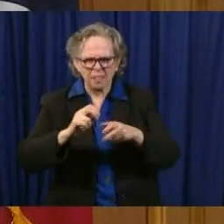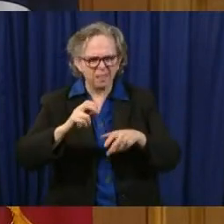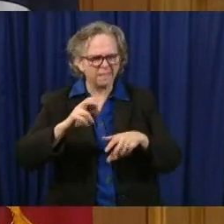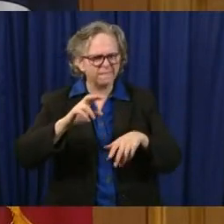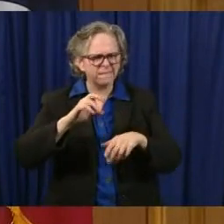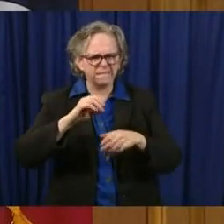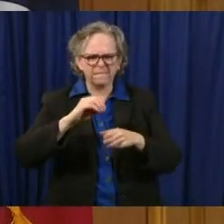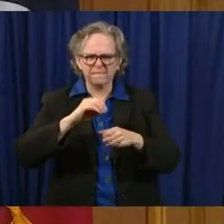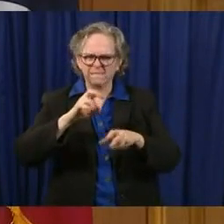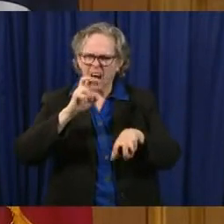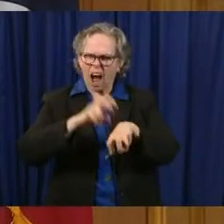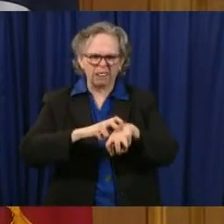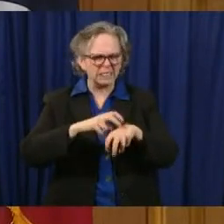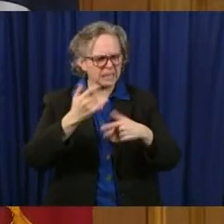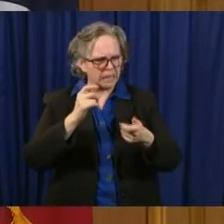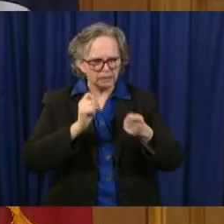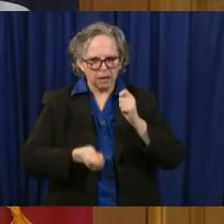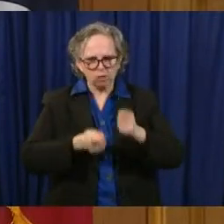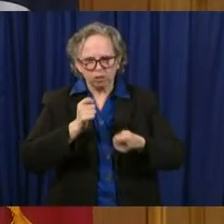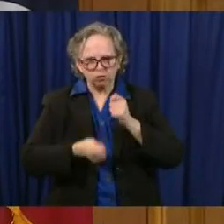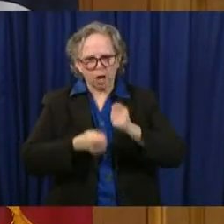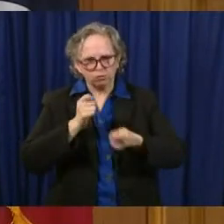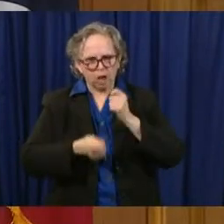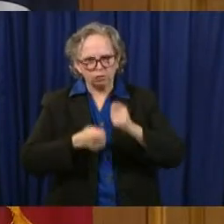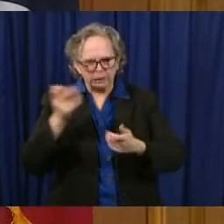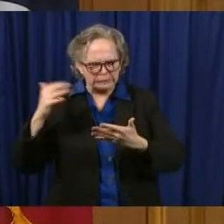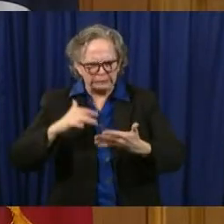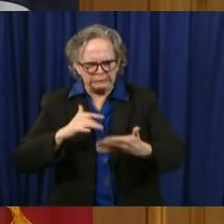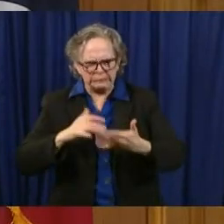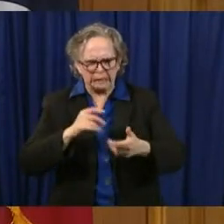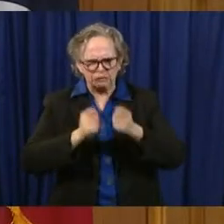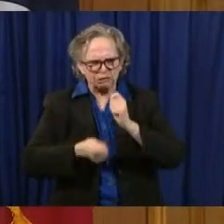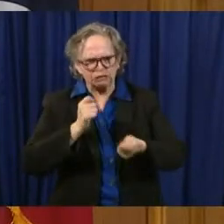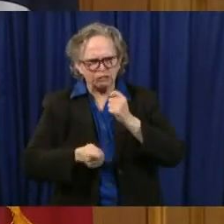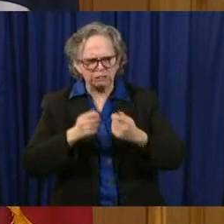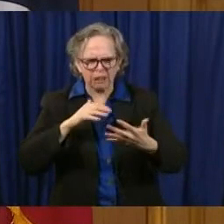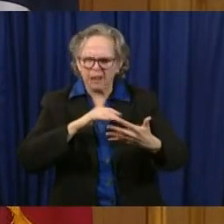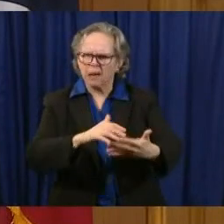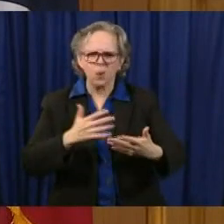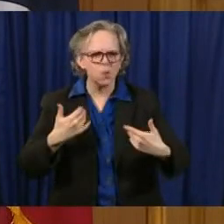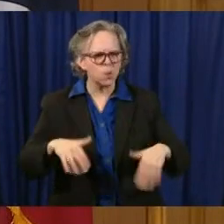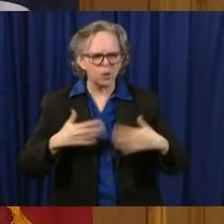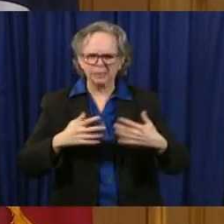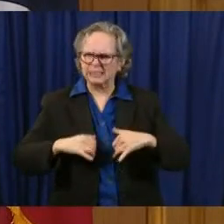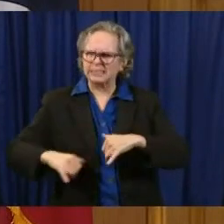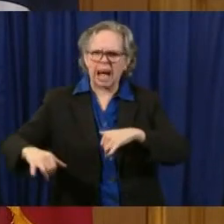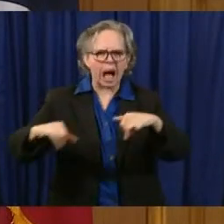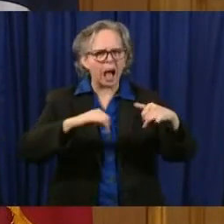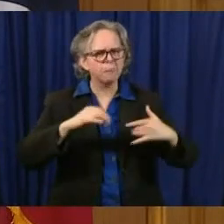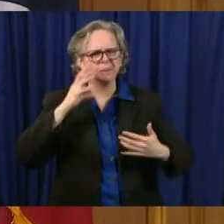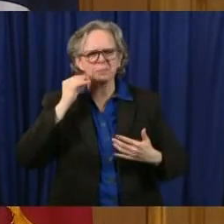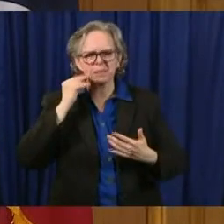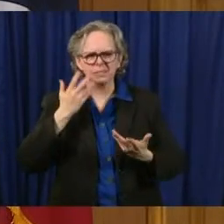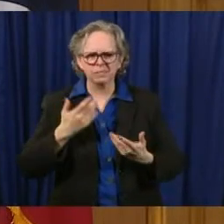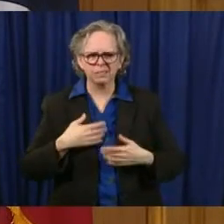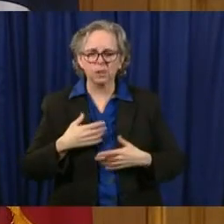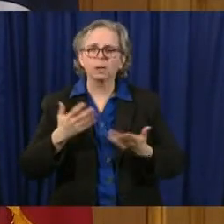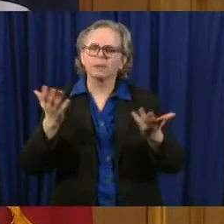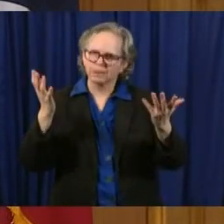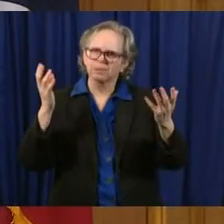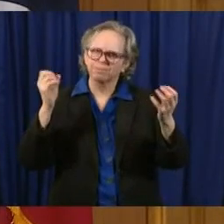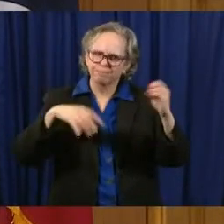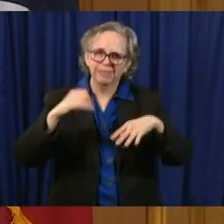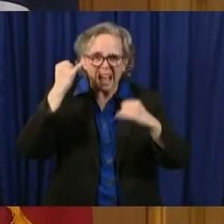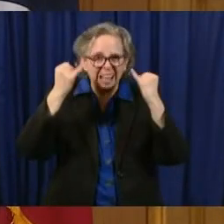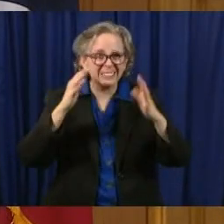evolve. And so we're all in this together. And so the sharing of ideas is an integral part of